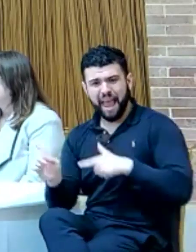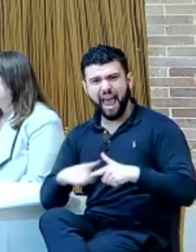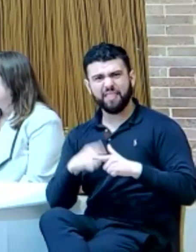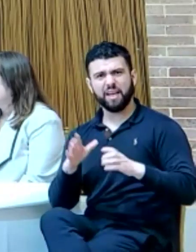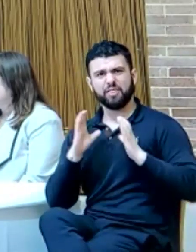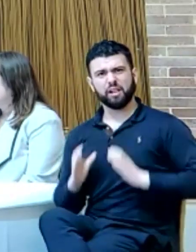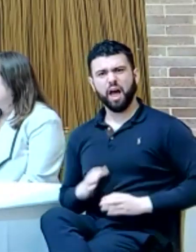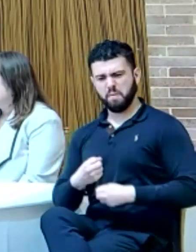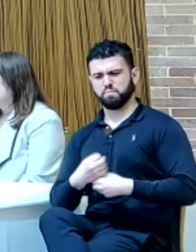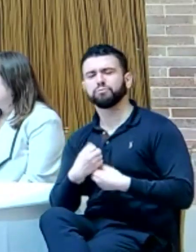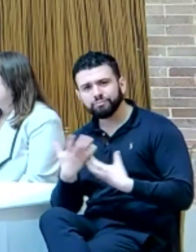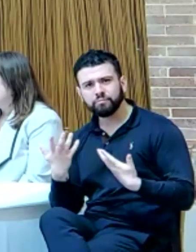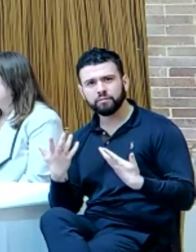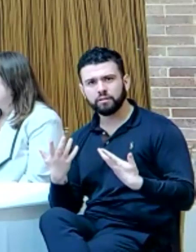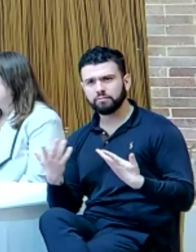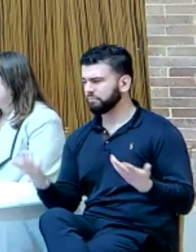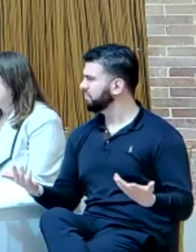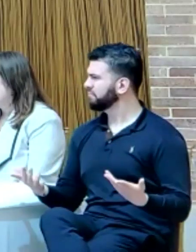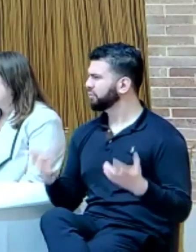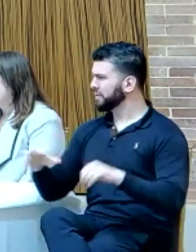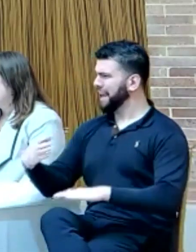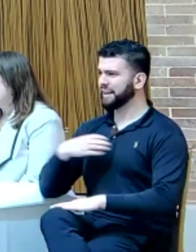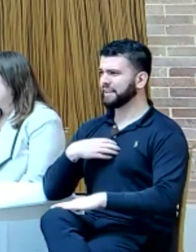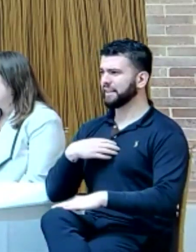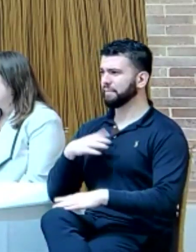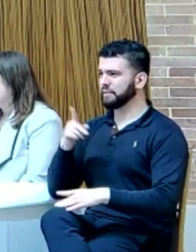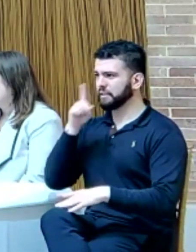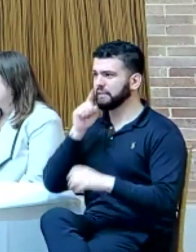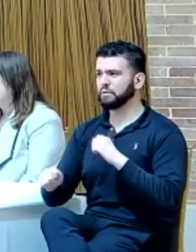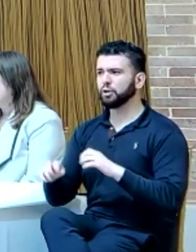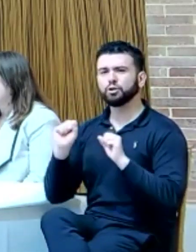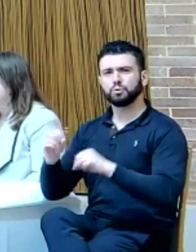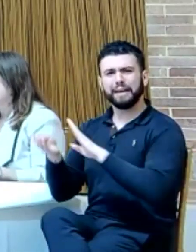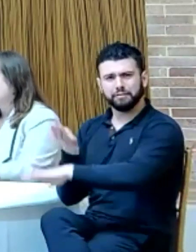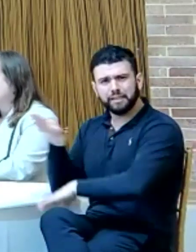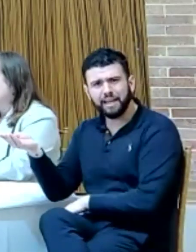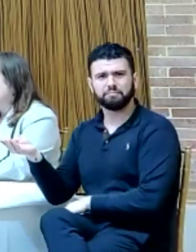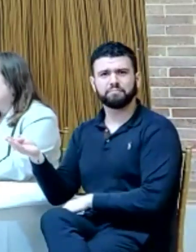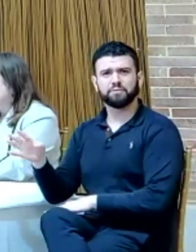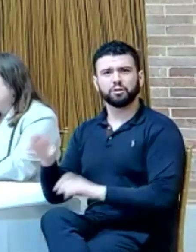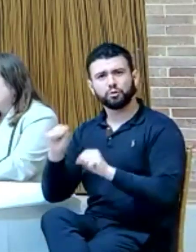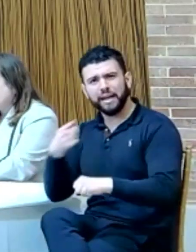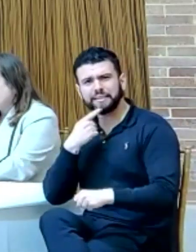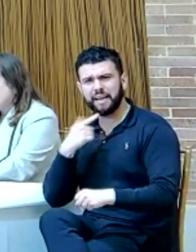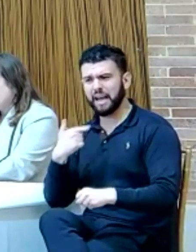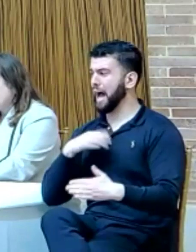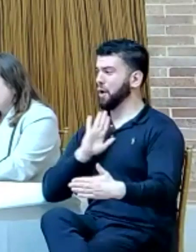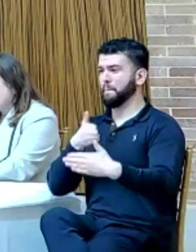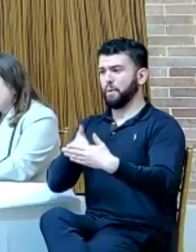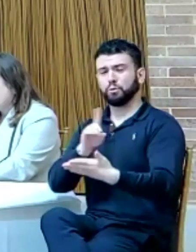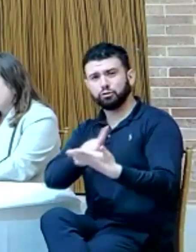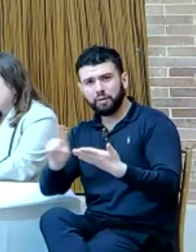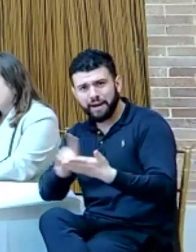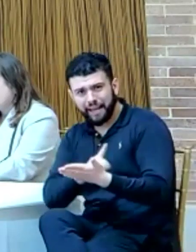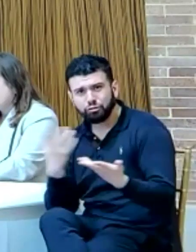against I think you have a colorable claim under the New York State human rights law that you've opposed discrimination